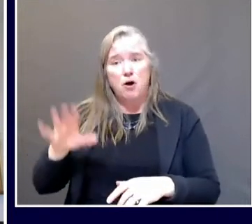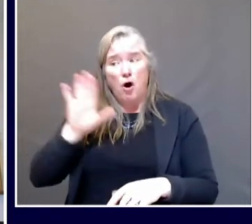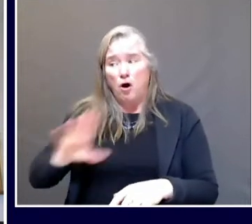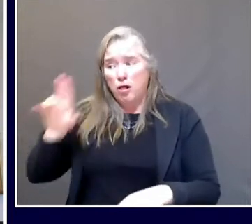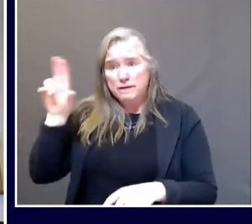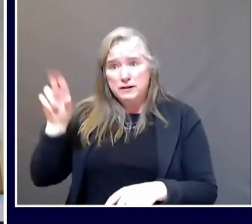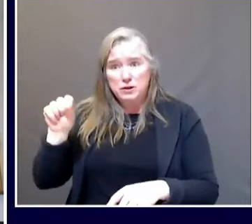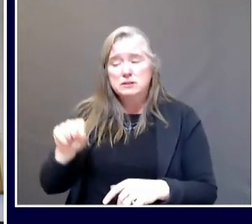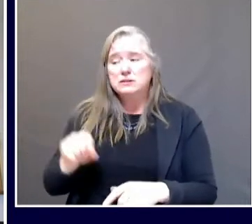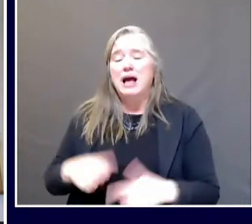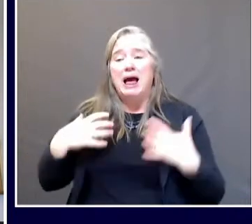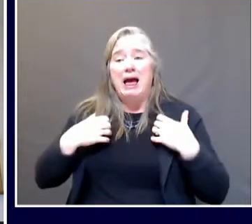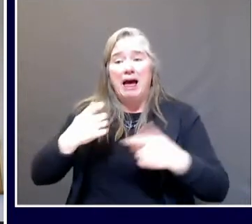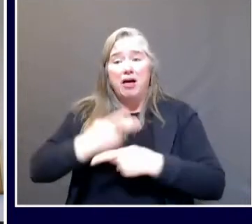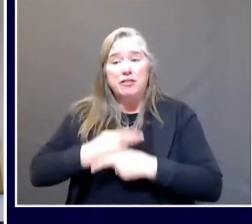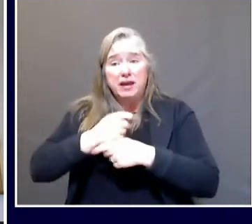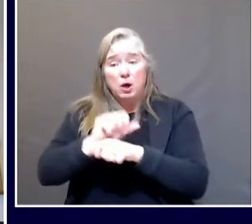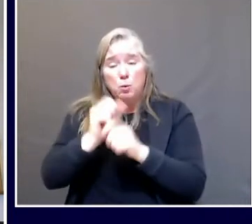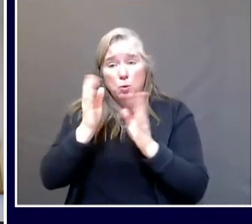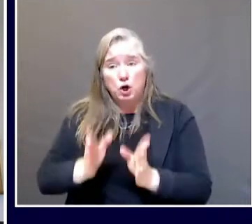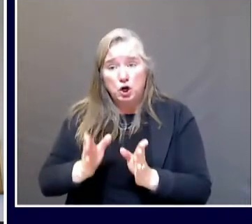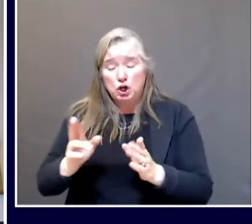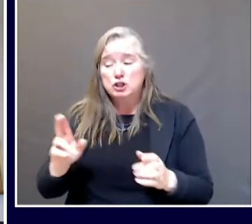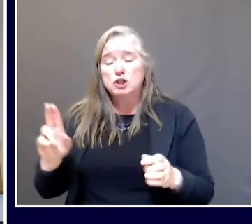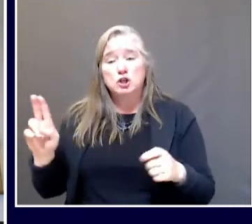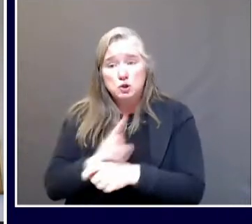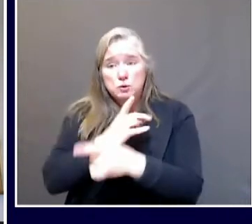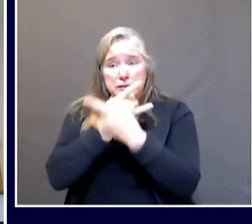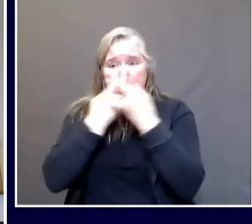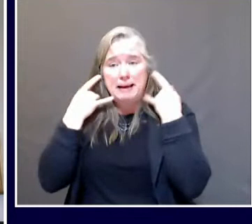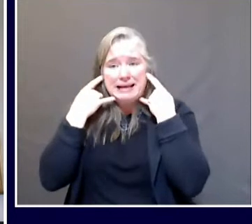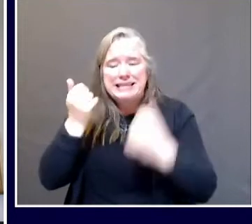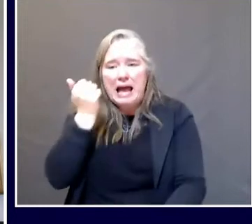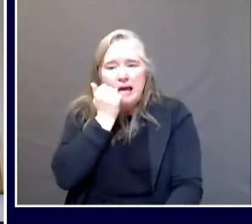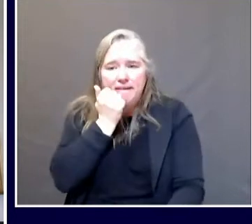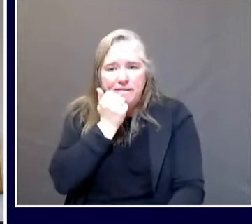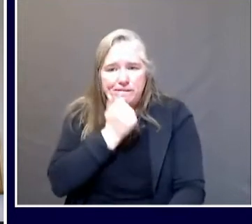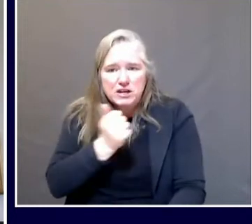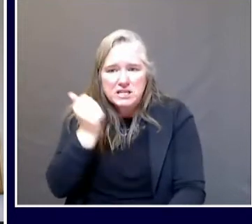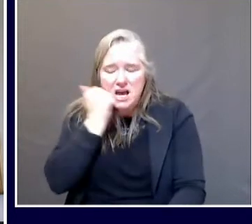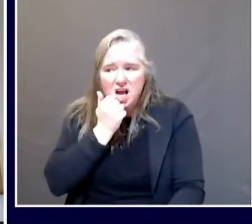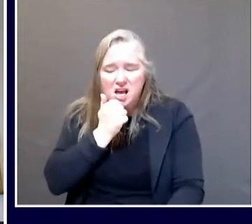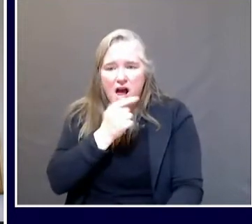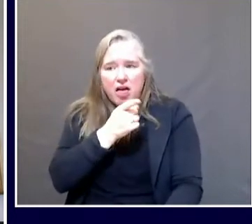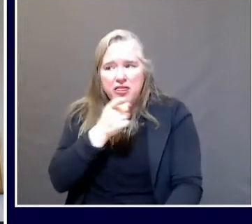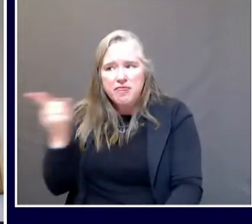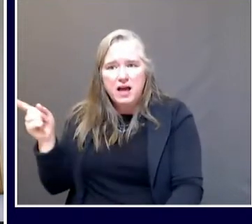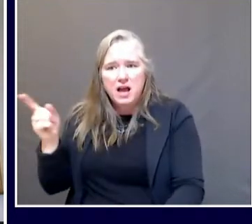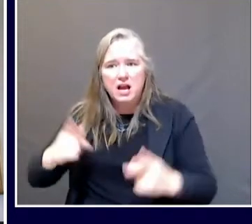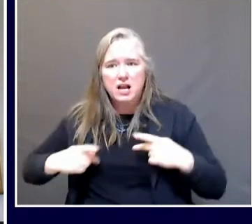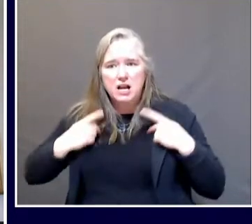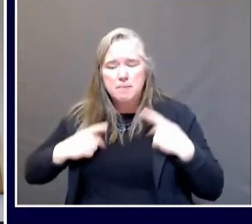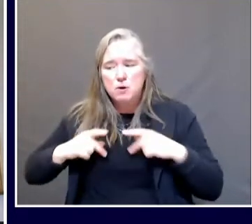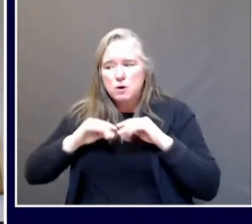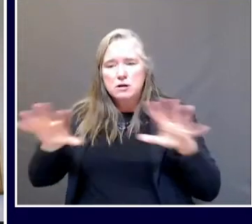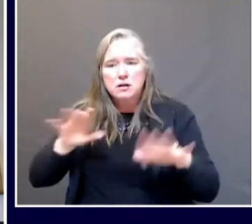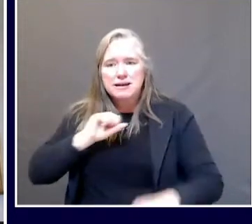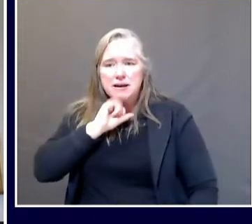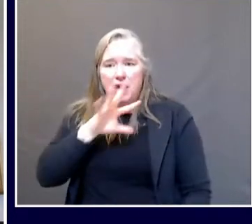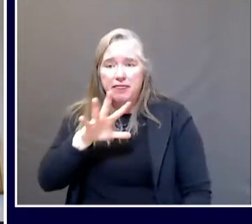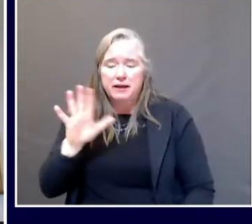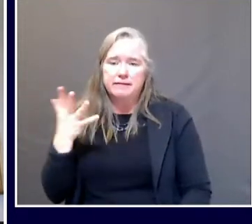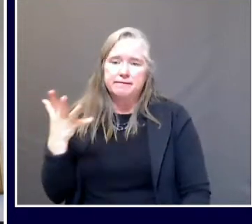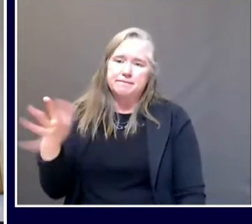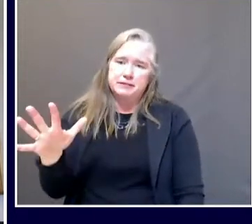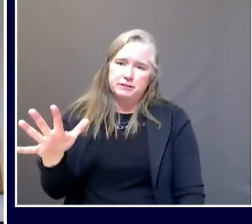face coverings every single day, and we don't. Have you heard about this this coming